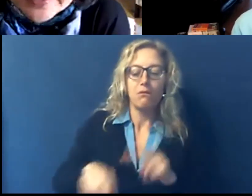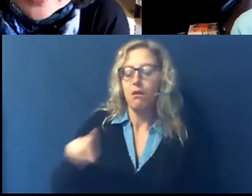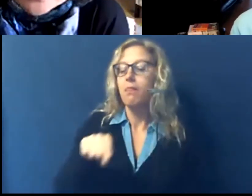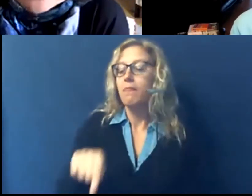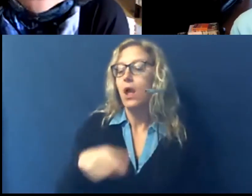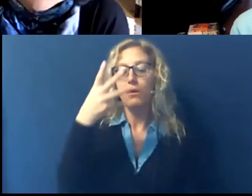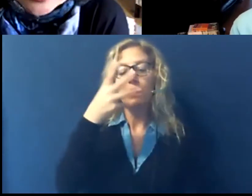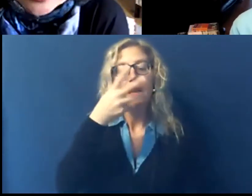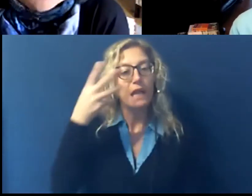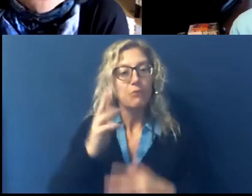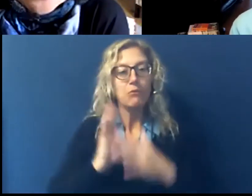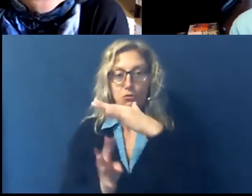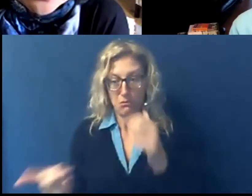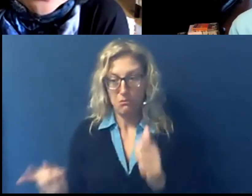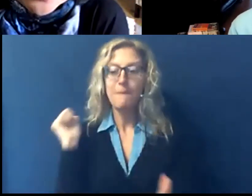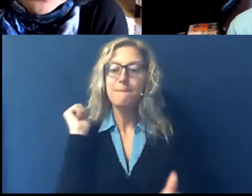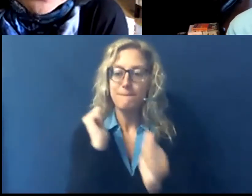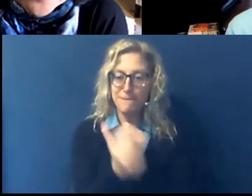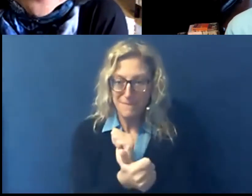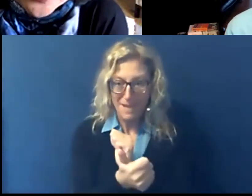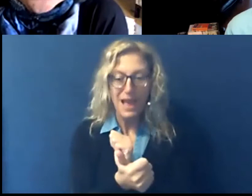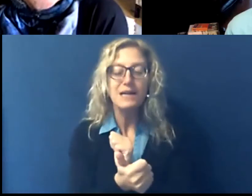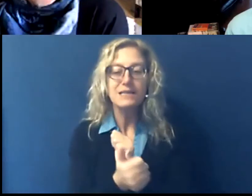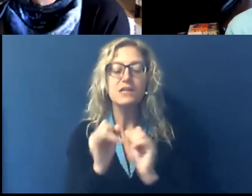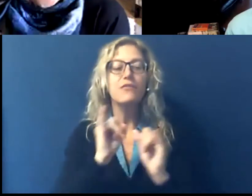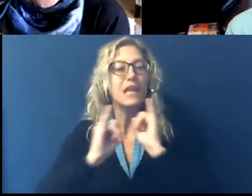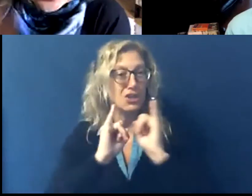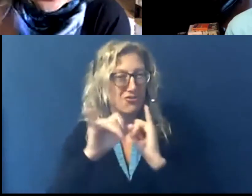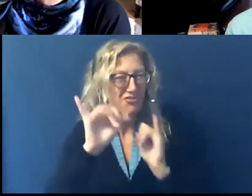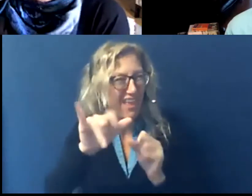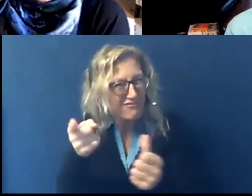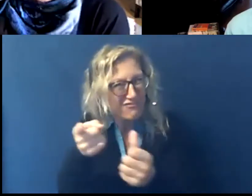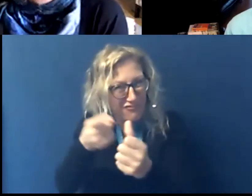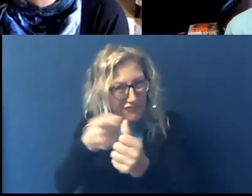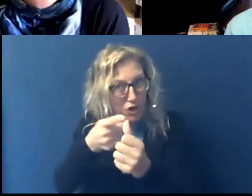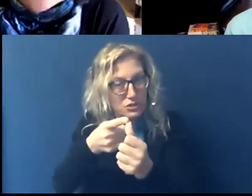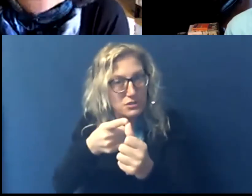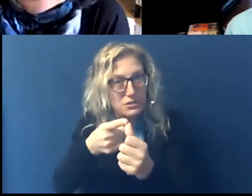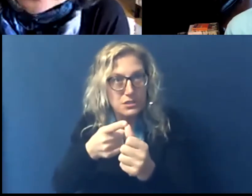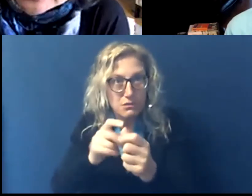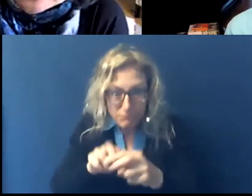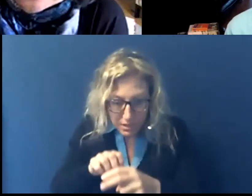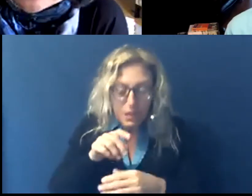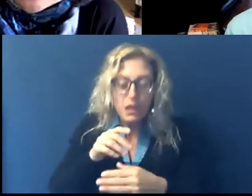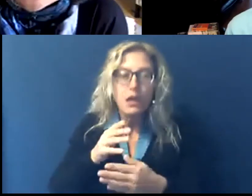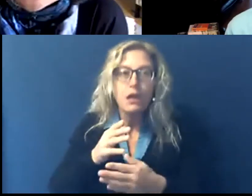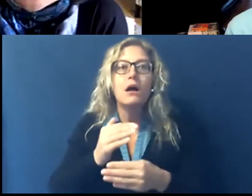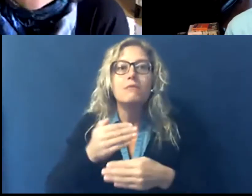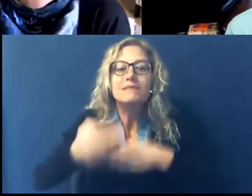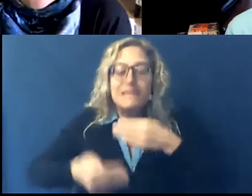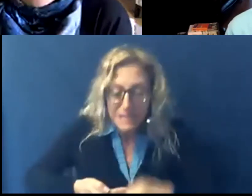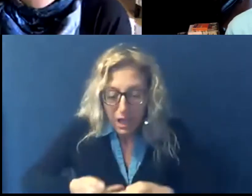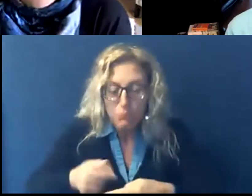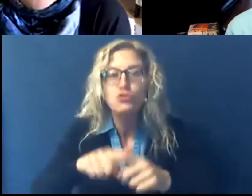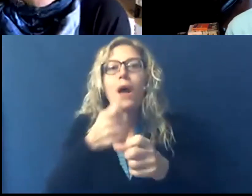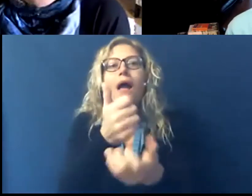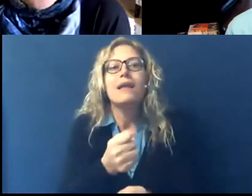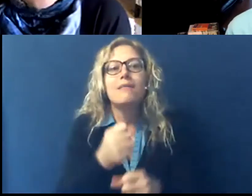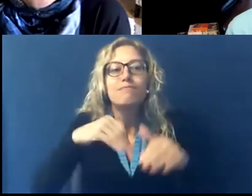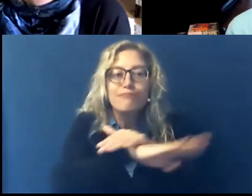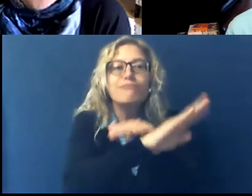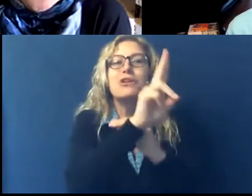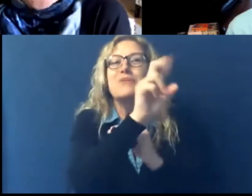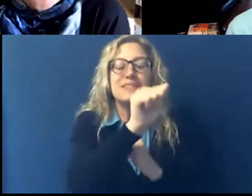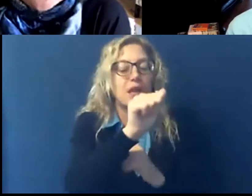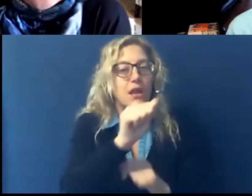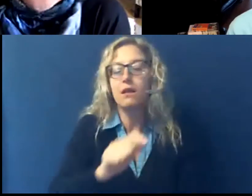immigrants passed their credible fear interview, the first hurdle to getting asylum in the United States. But